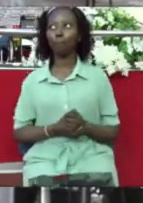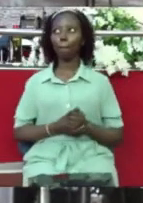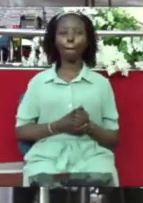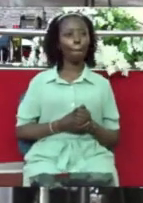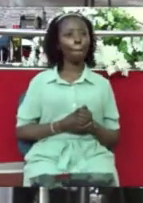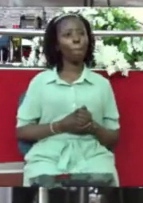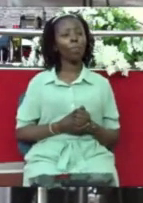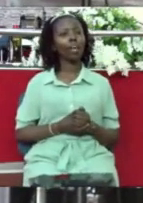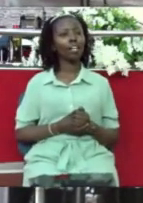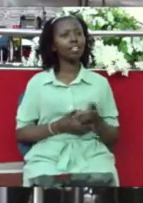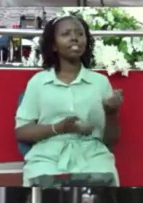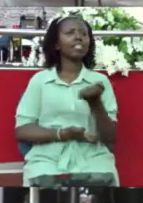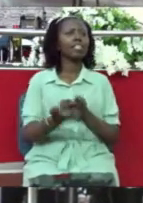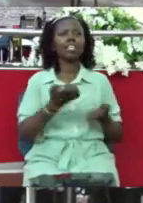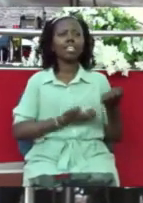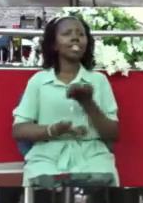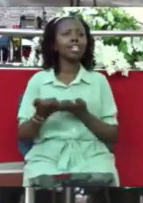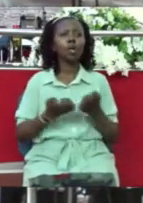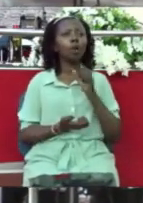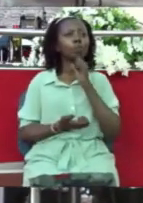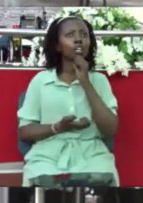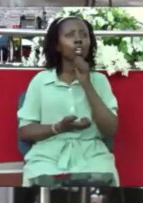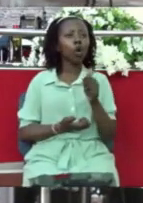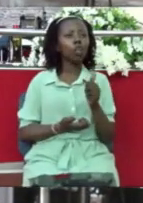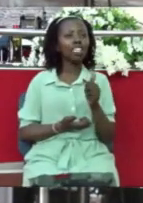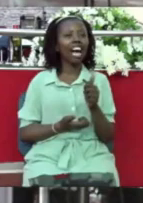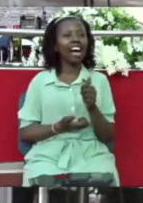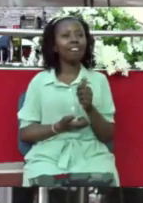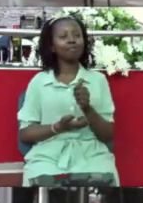The economy cannot affect my God.